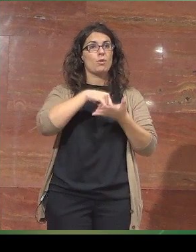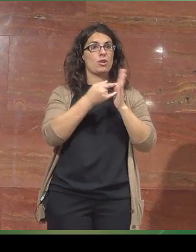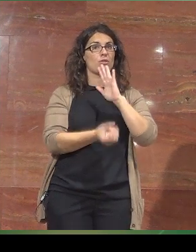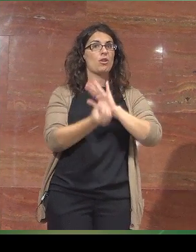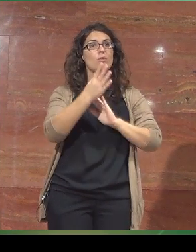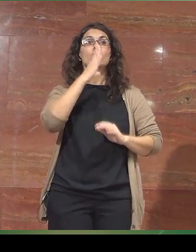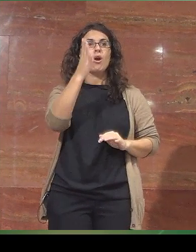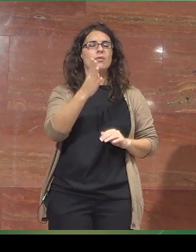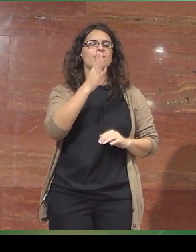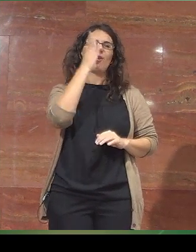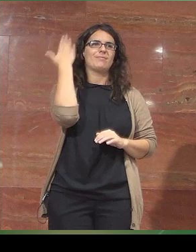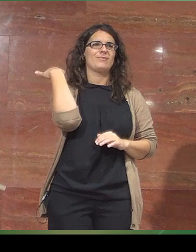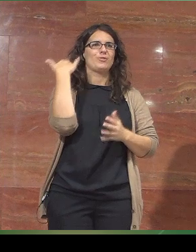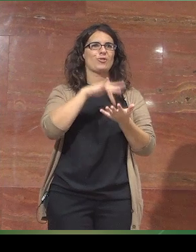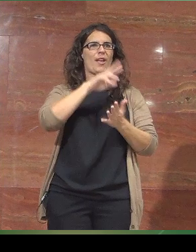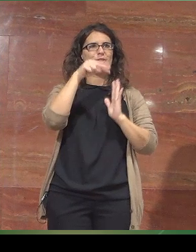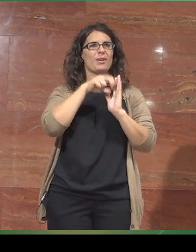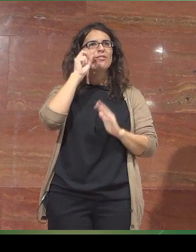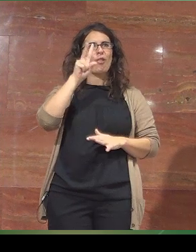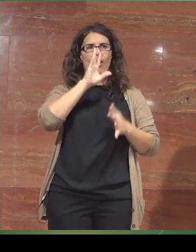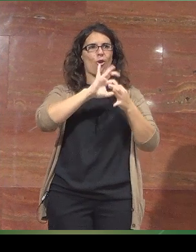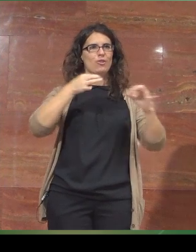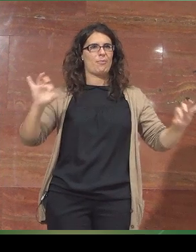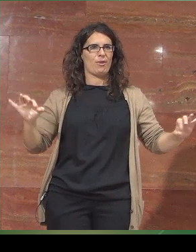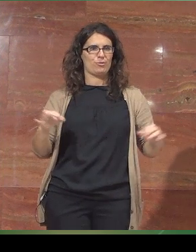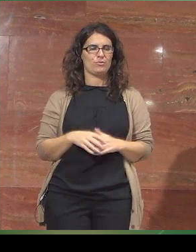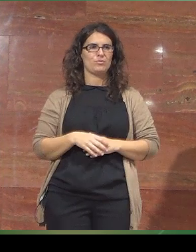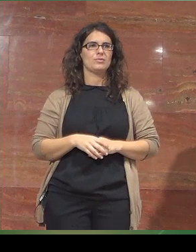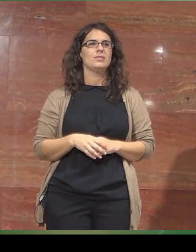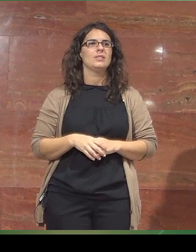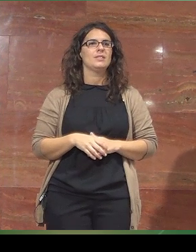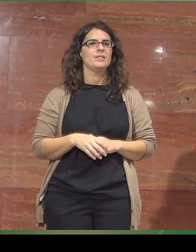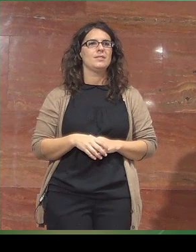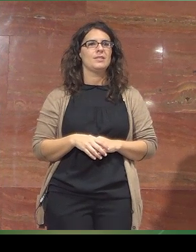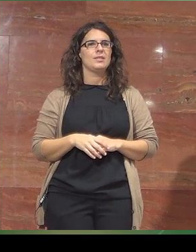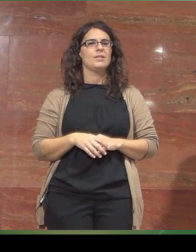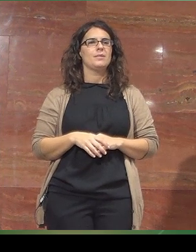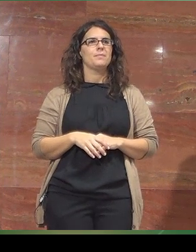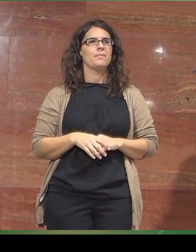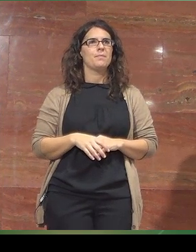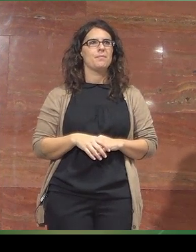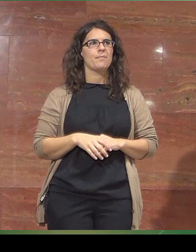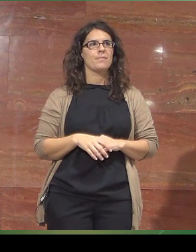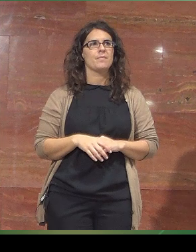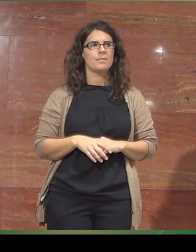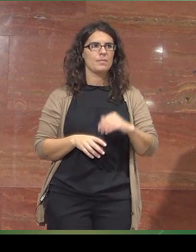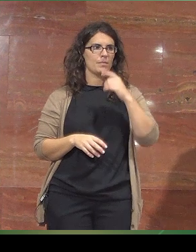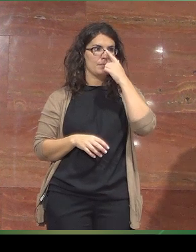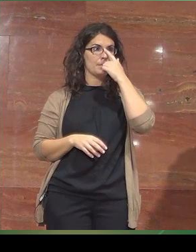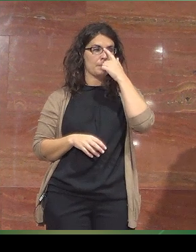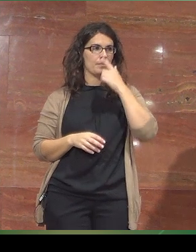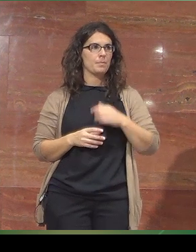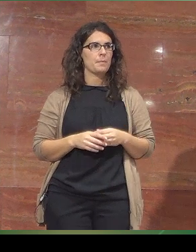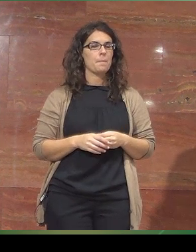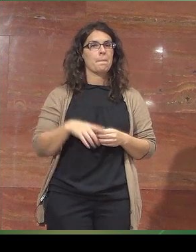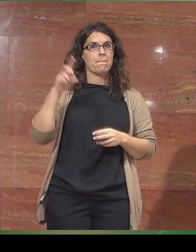The new mayor that came in 2000 wanted to make London the most walkable city in the world. He wanted to make sure that London